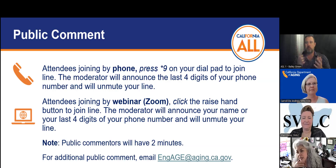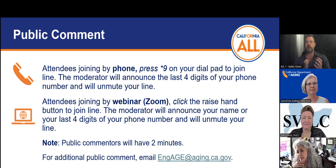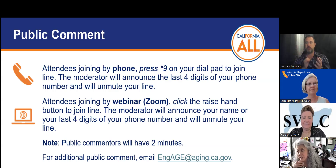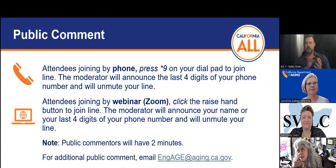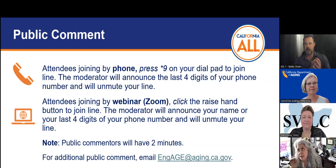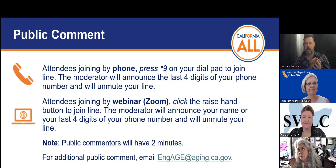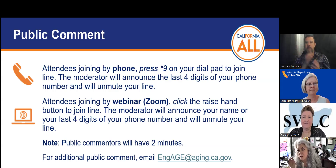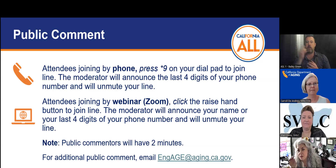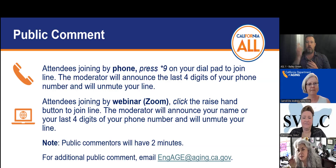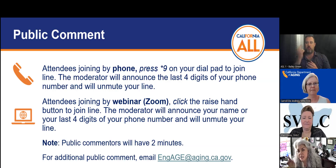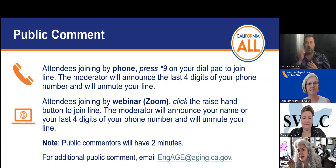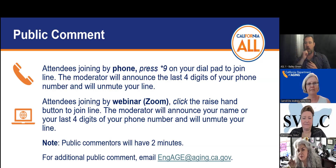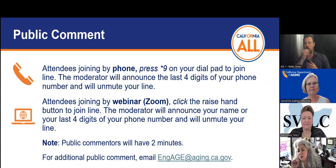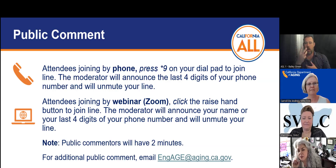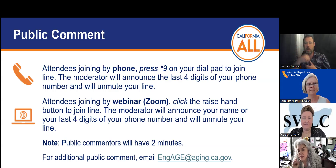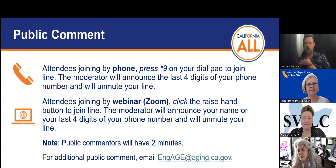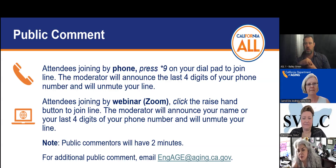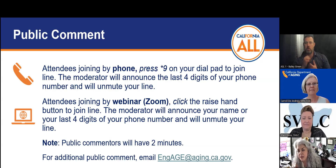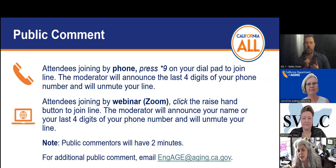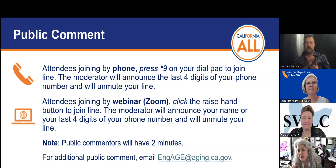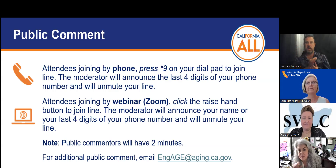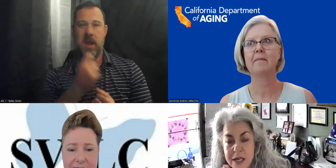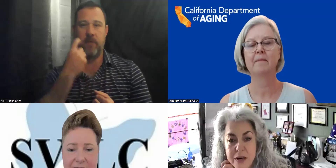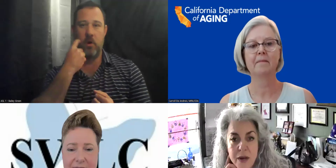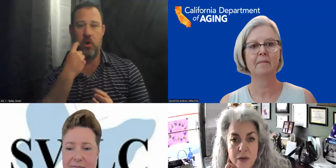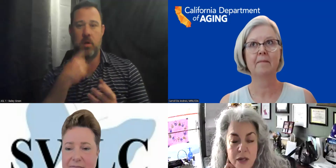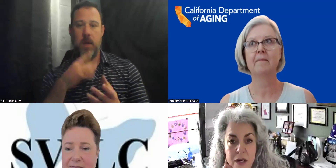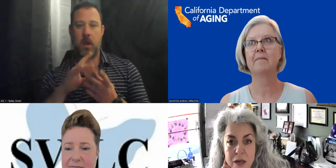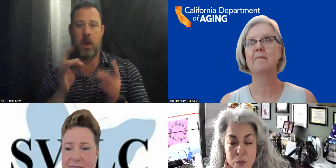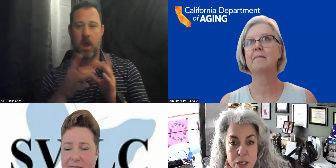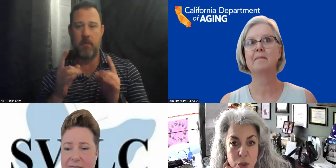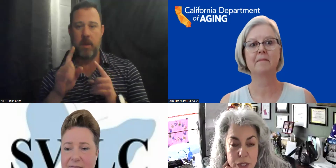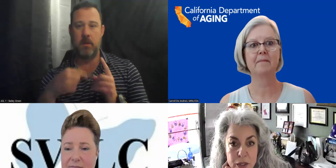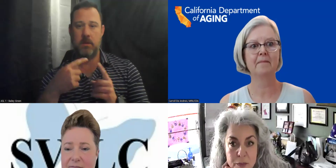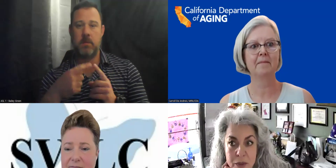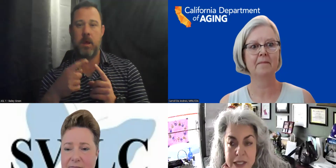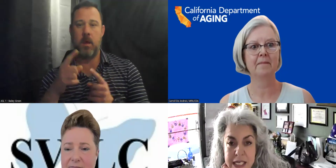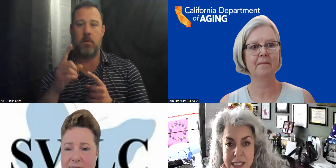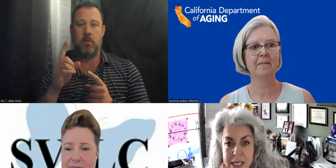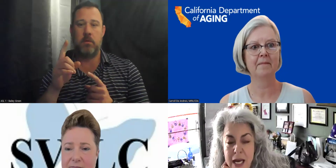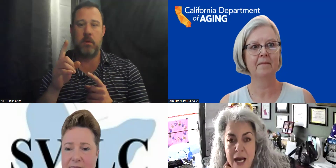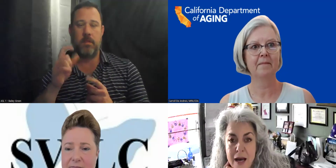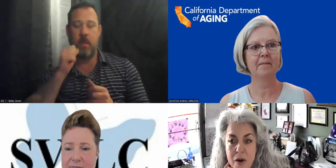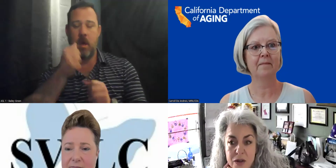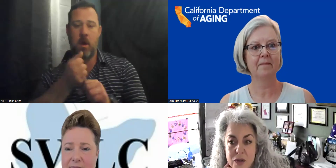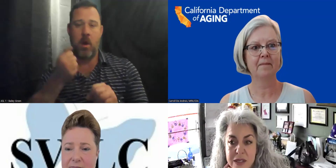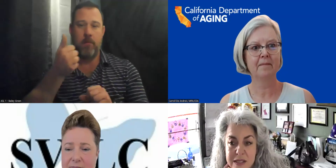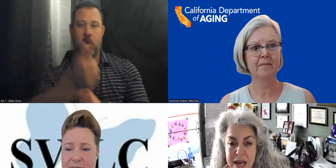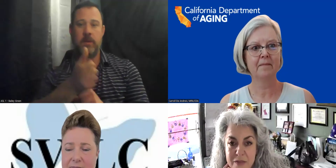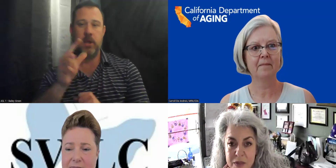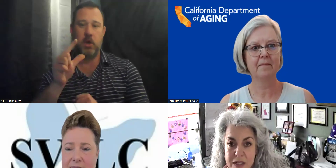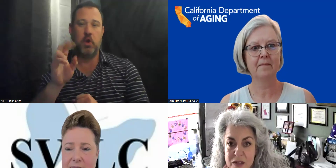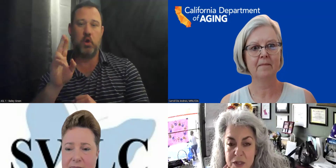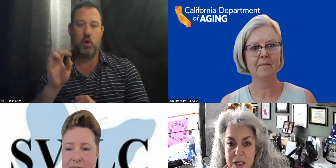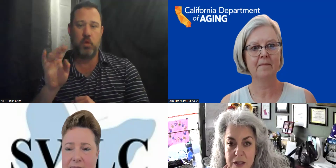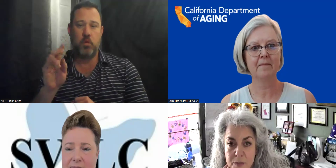I realize I did not include staff earlier in my commentary about gubernatorial appointees. Also the